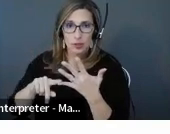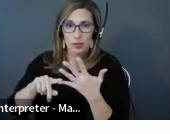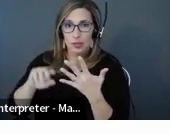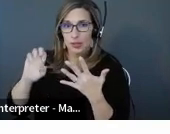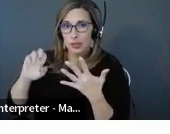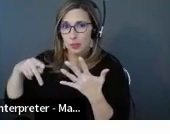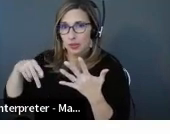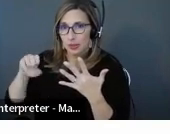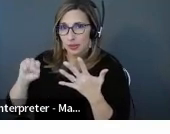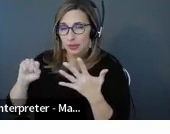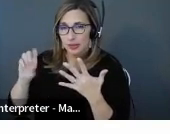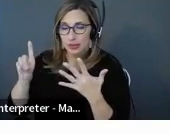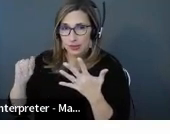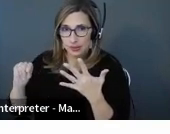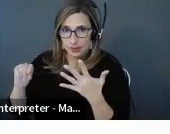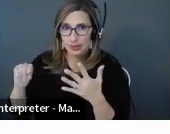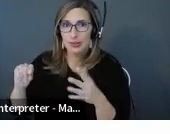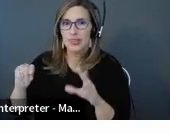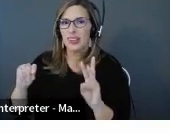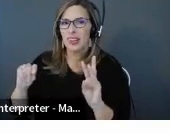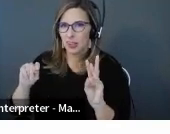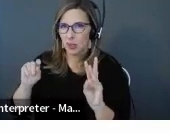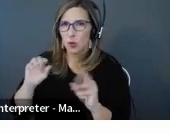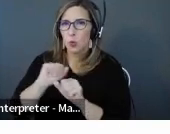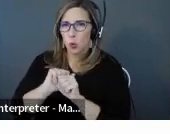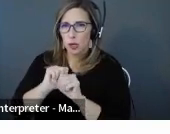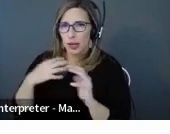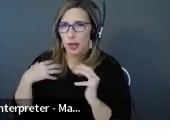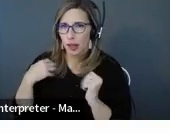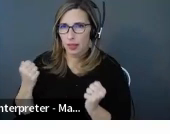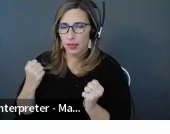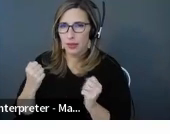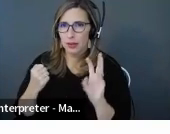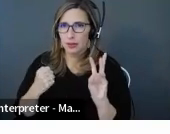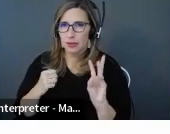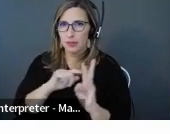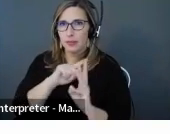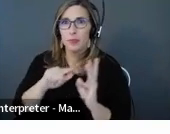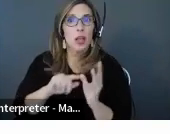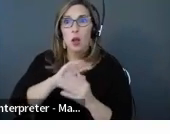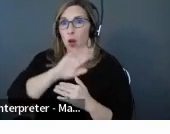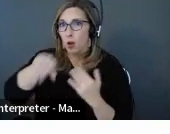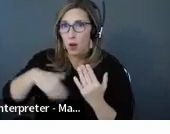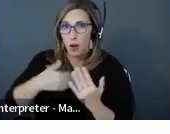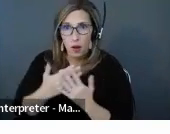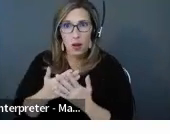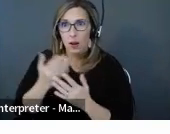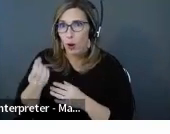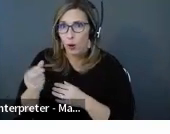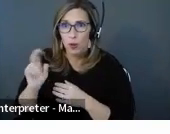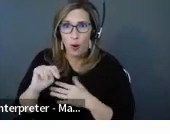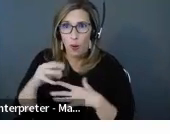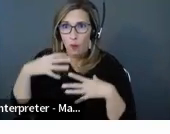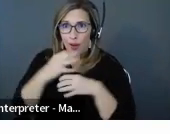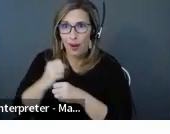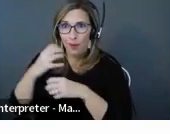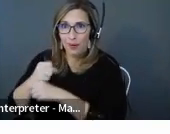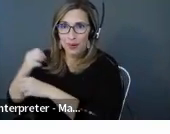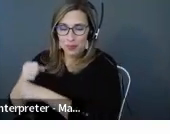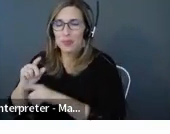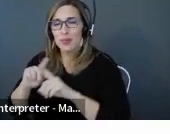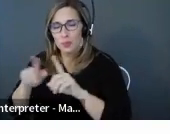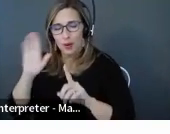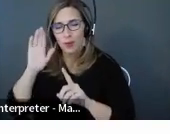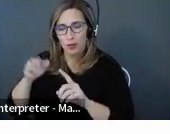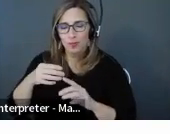EPSDT, and Working Healthy. So those are all their own special acronyms, but we'll be talking